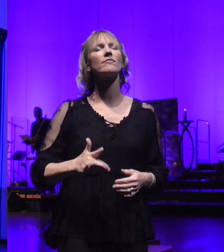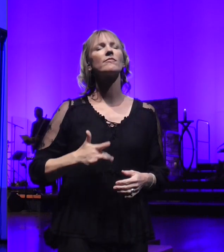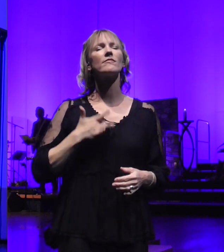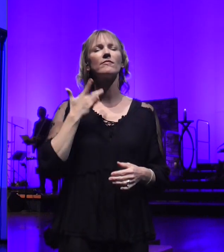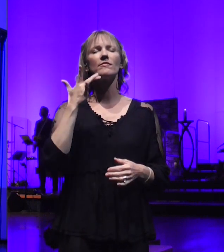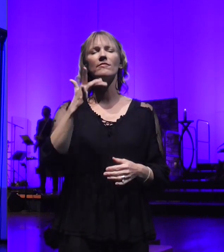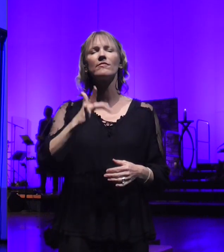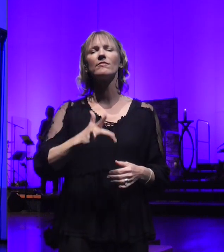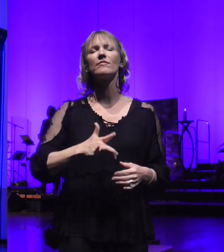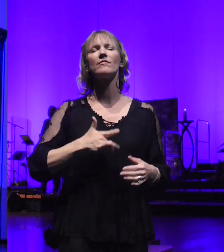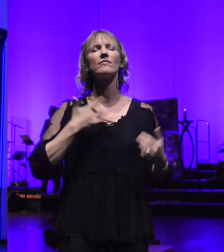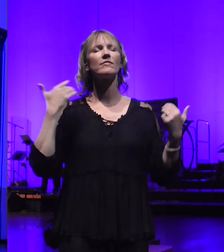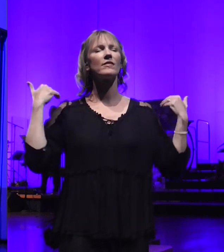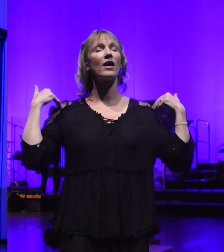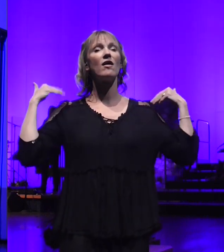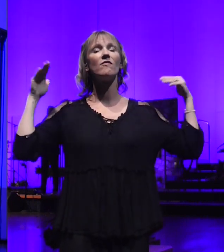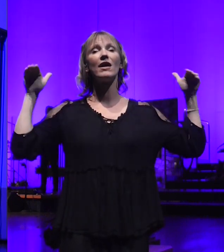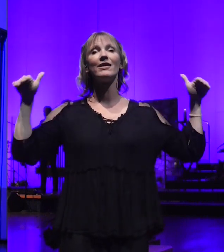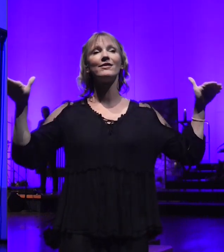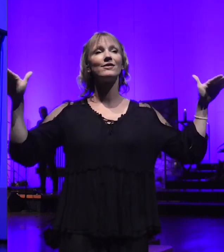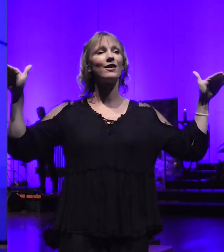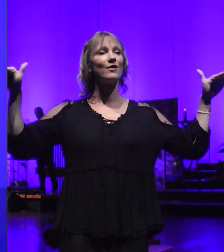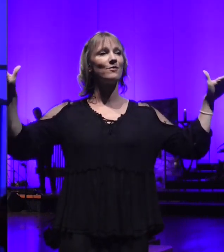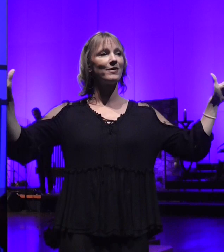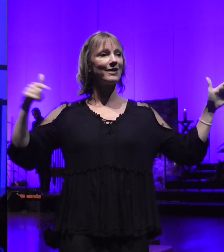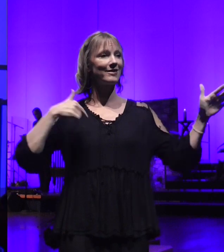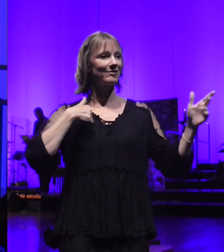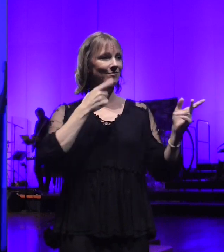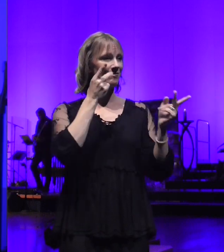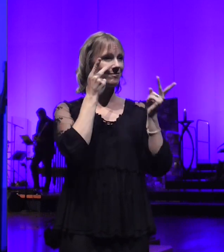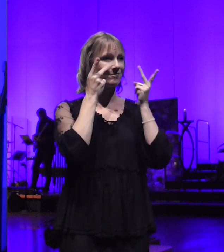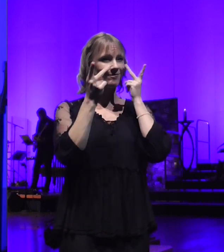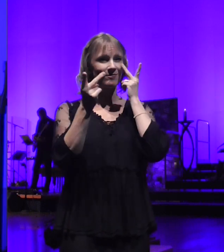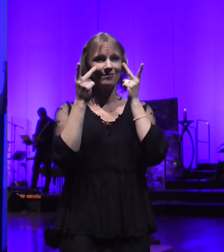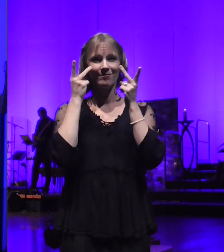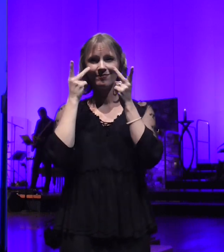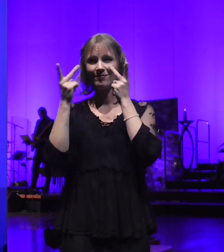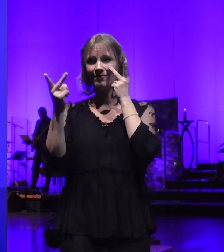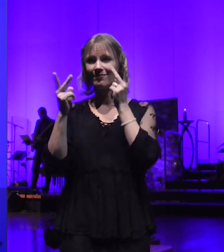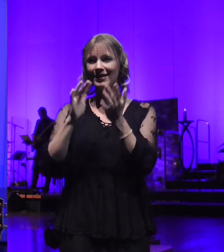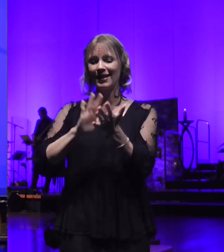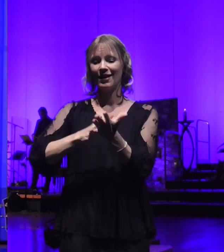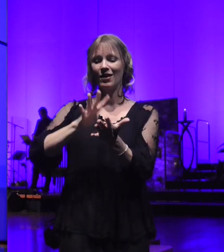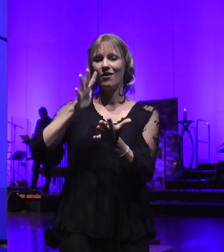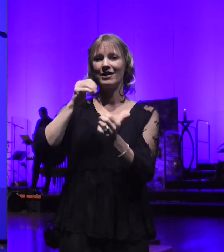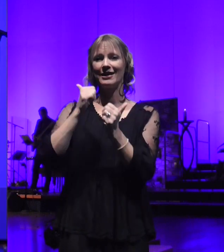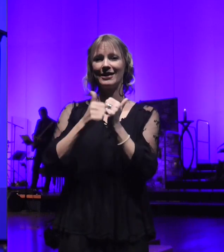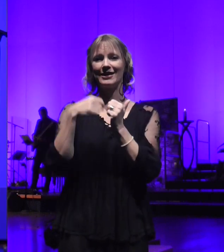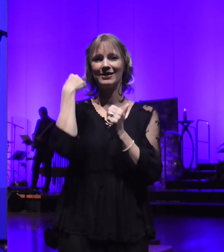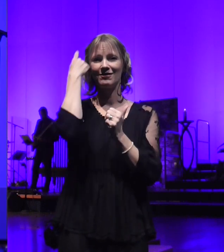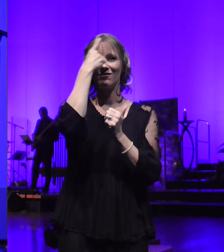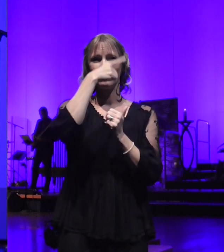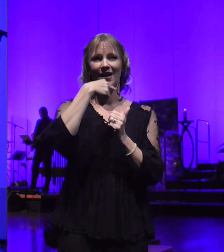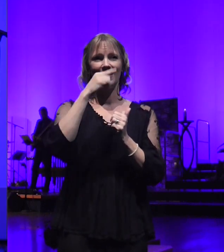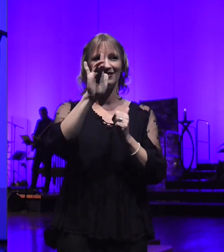I can hear the brush of angel wings. I see glory on each